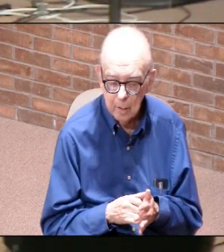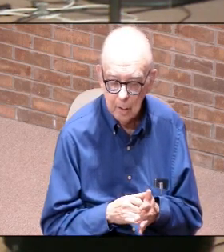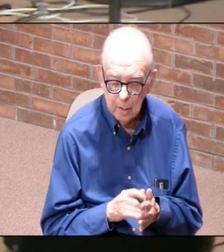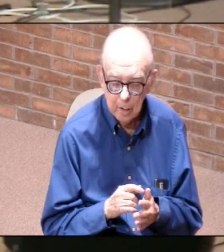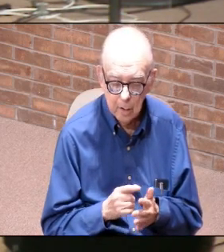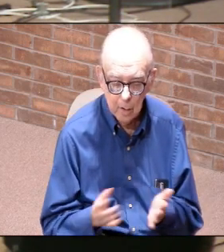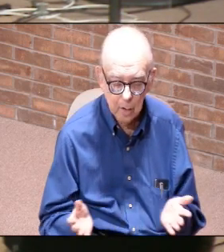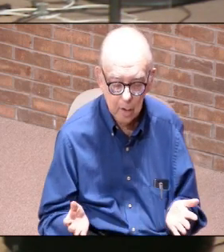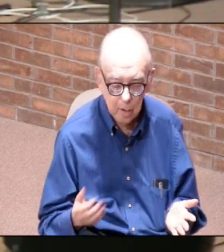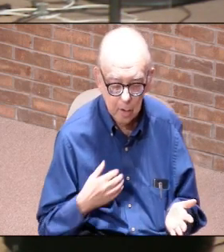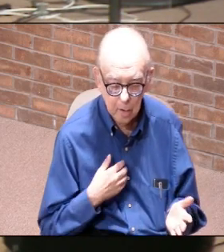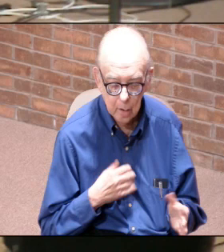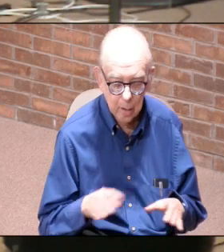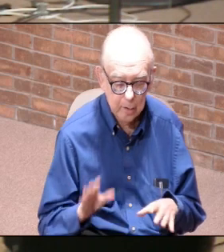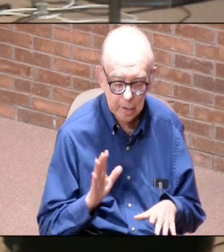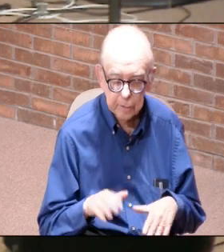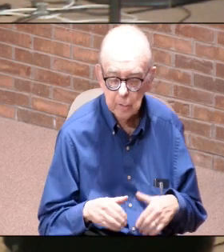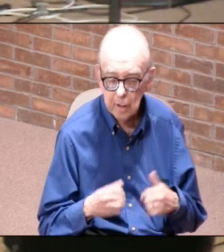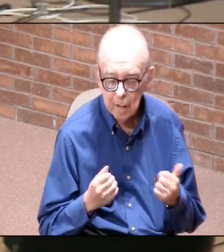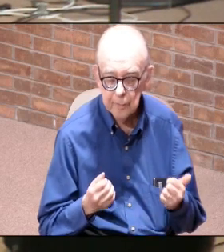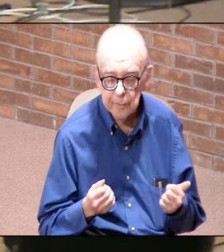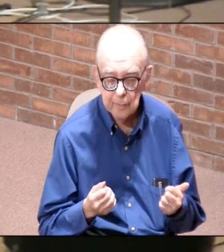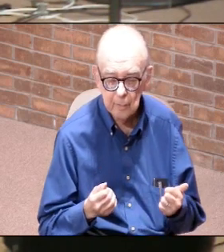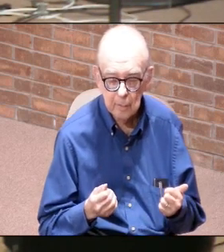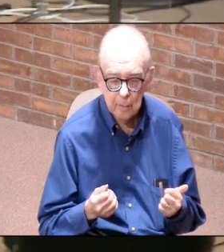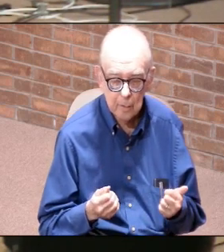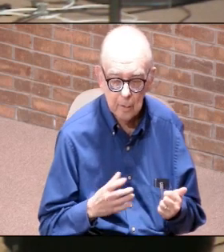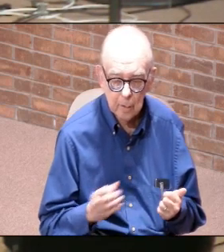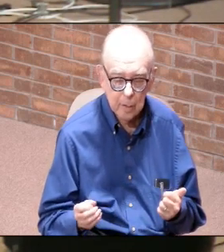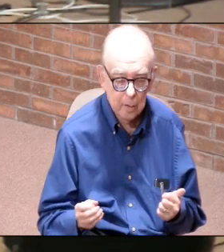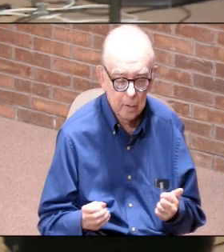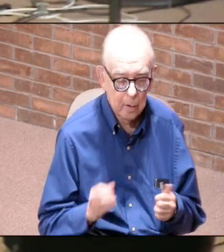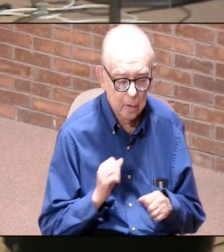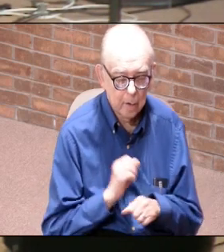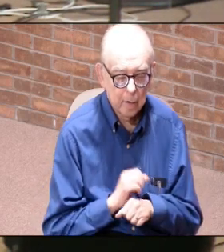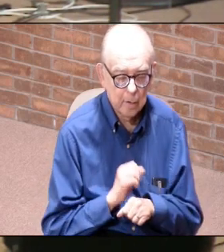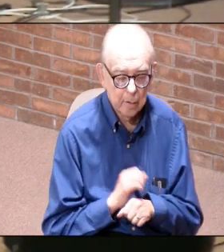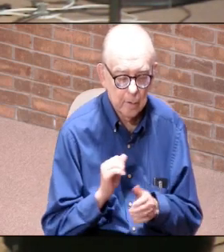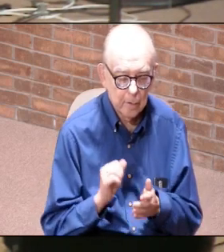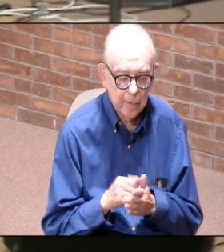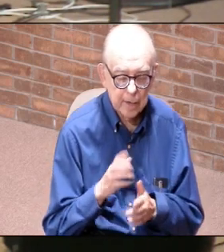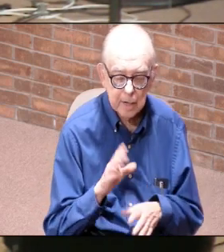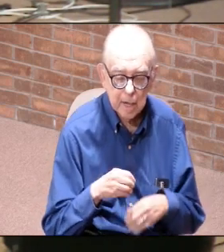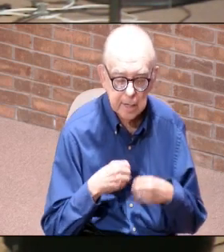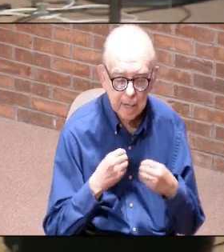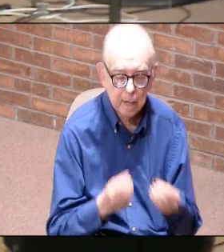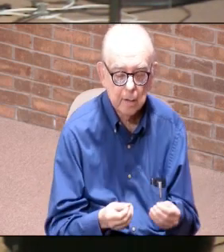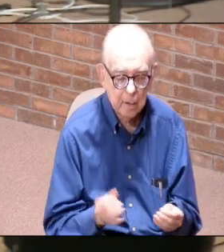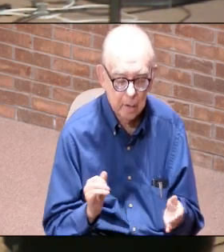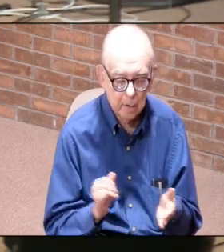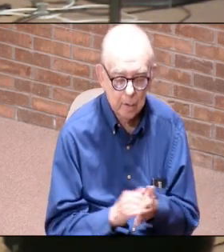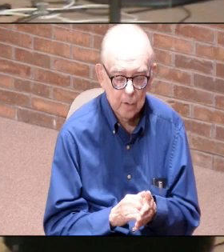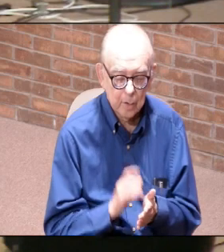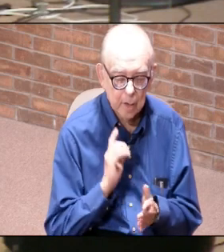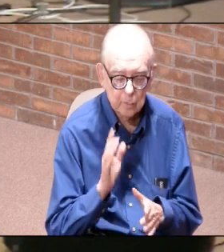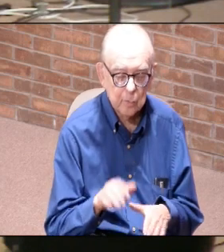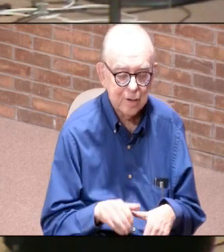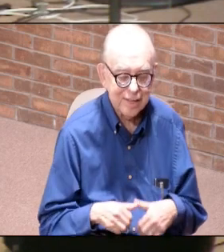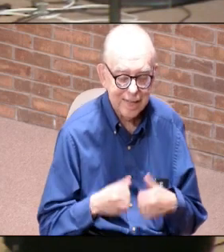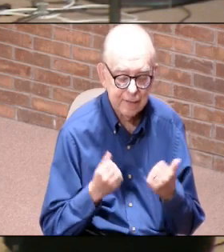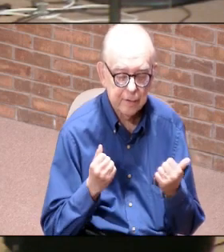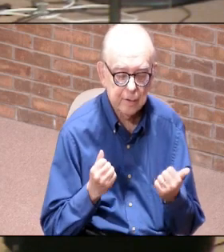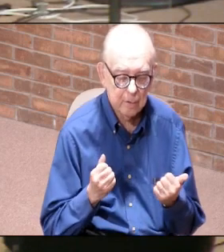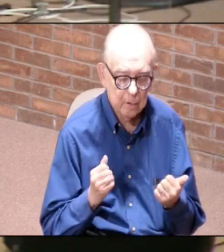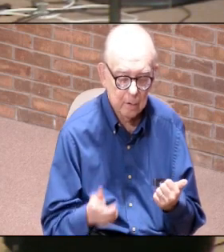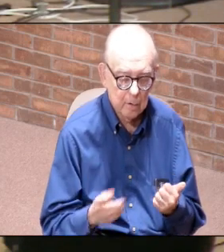The things that you did in your life, in the mission that God gave you, that will survive.